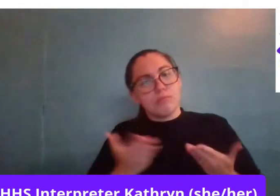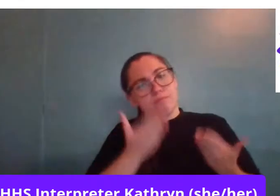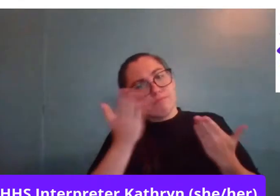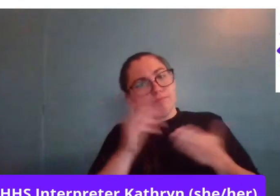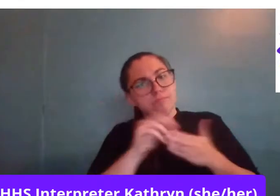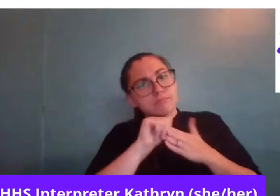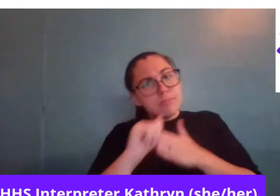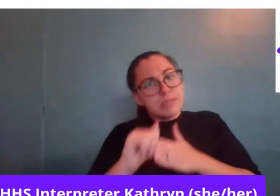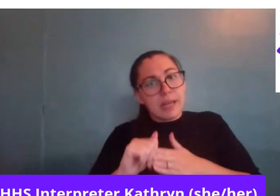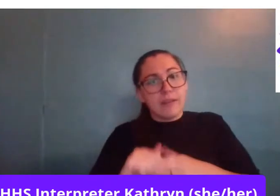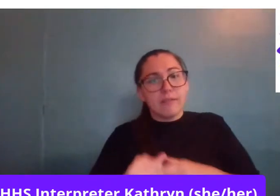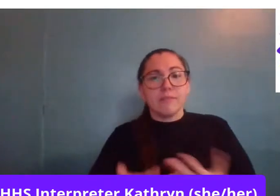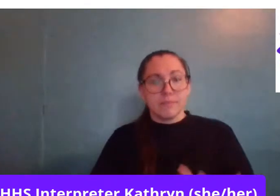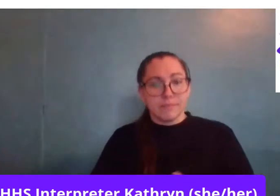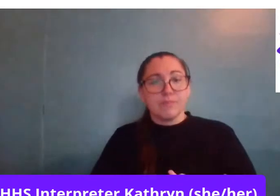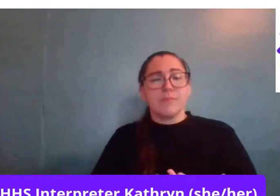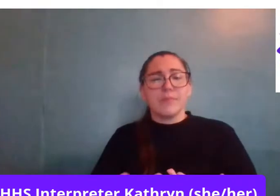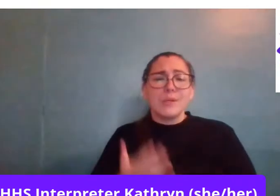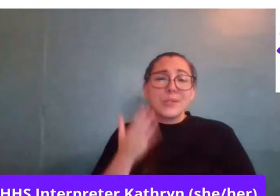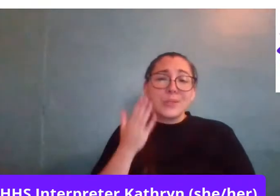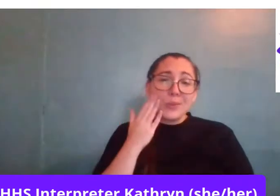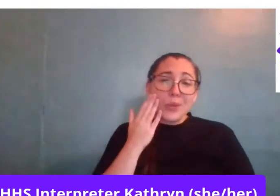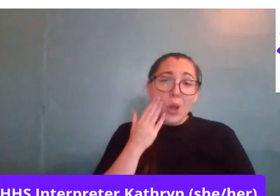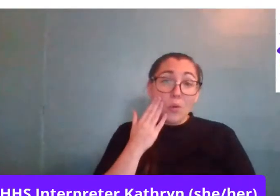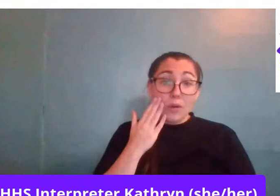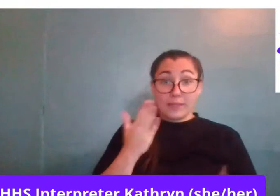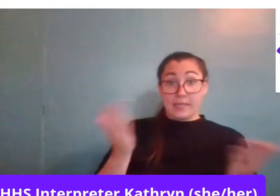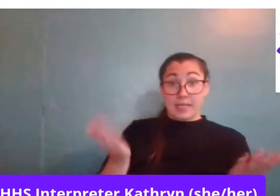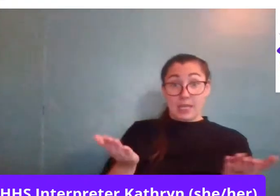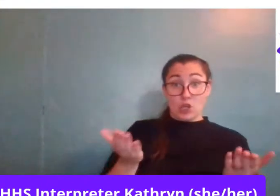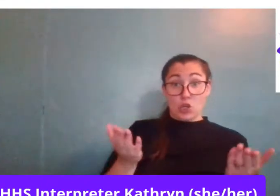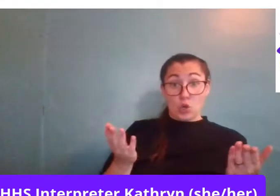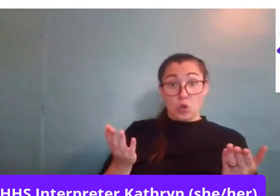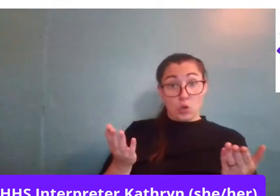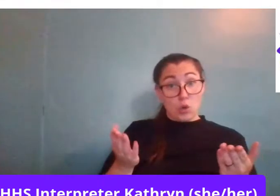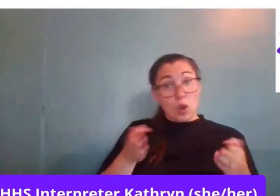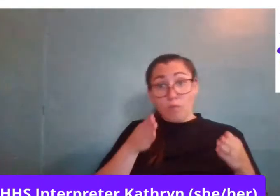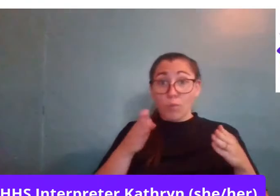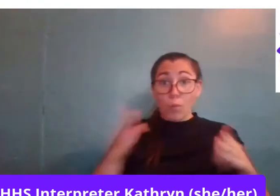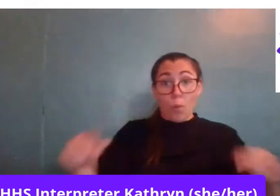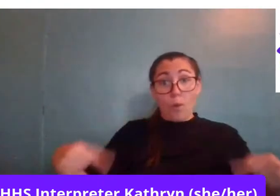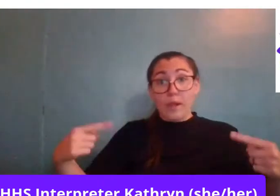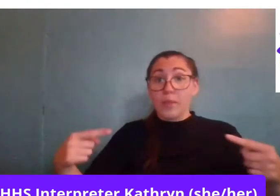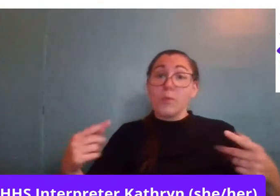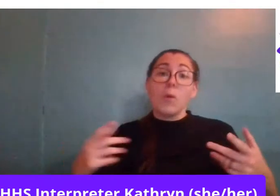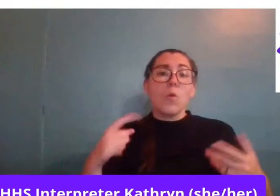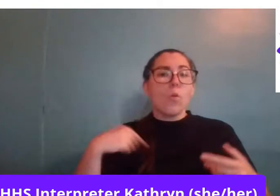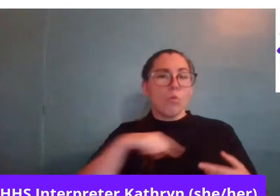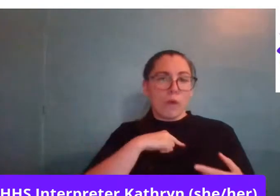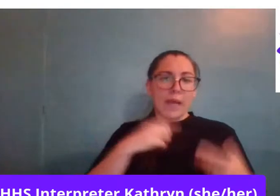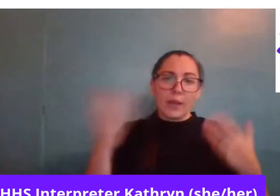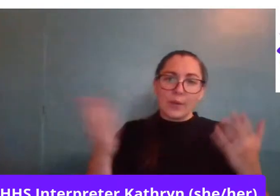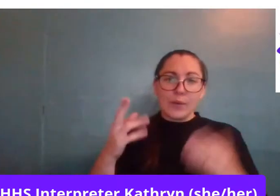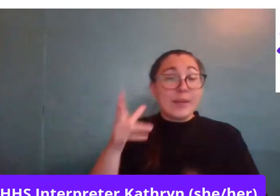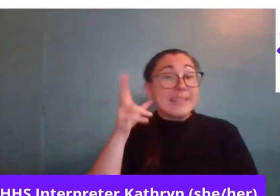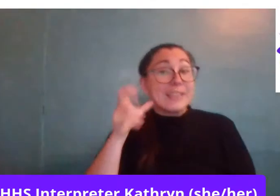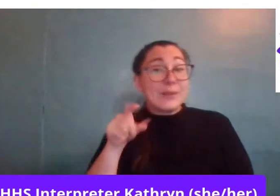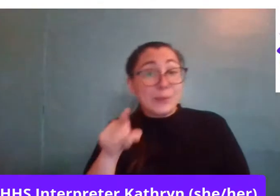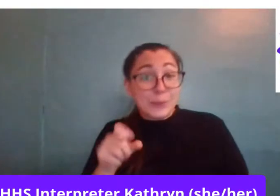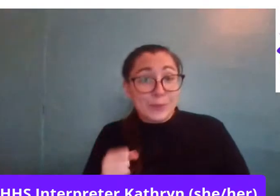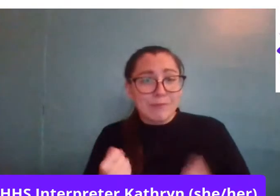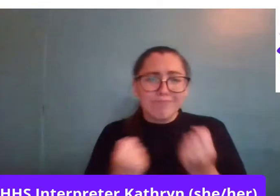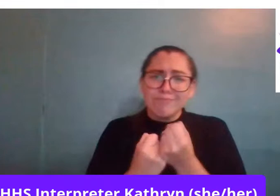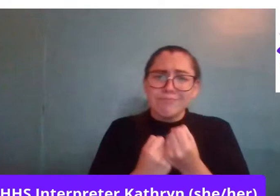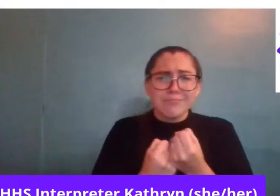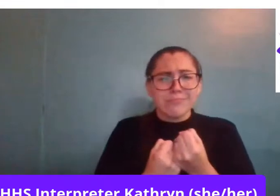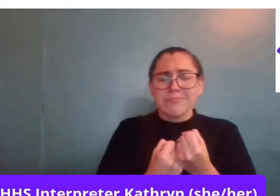And so just know that here at Rolling on the Road, we're here to hear you, to carry you through